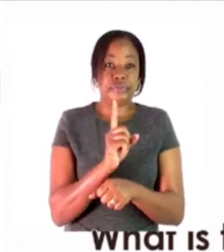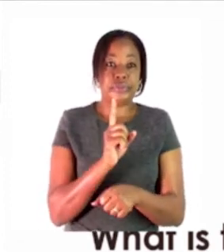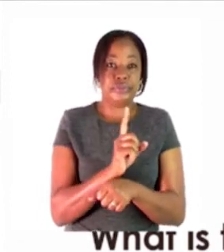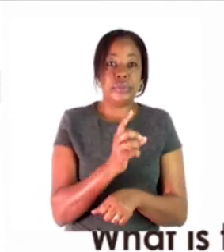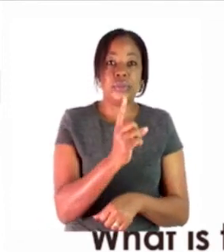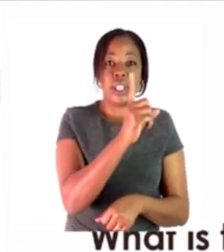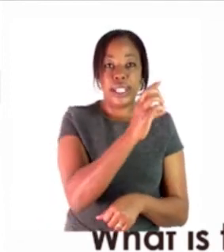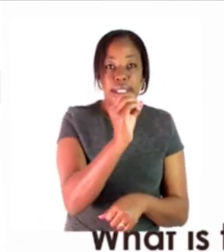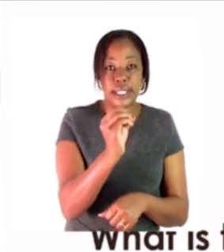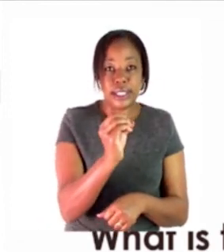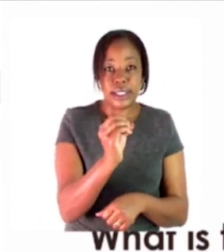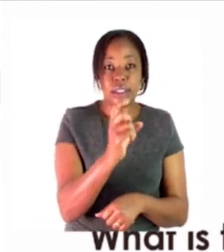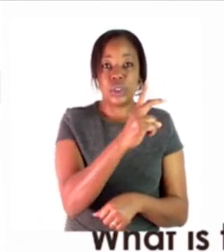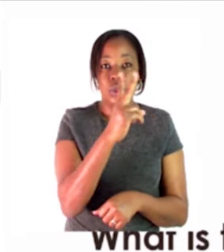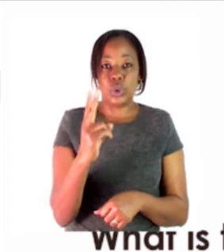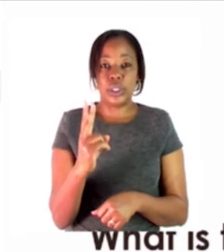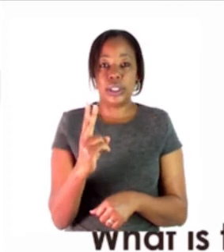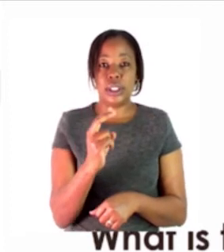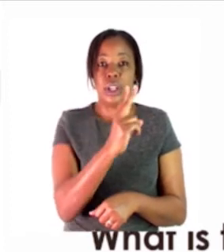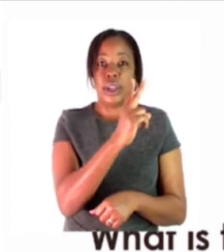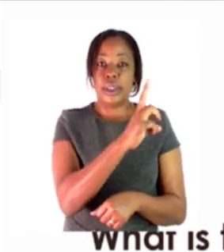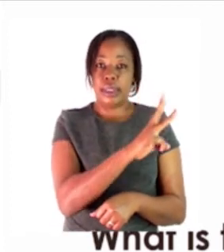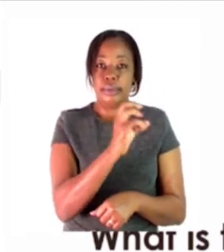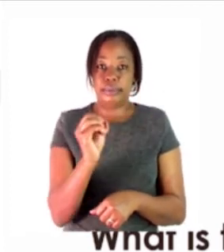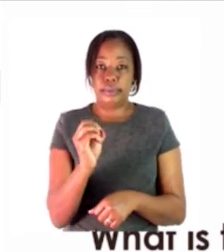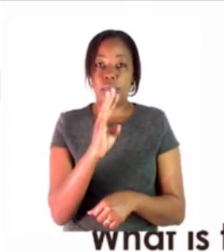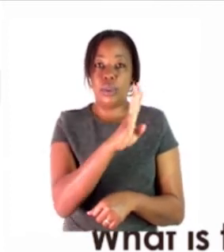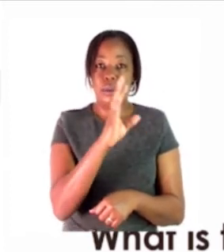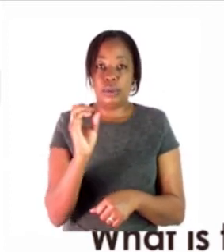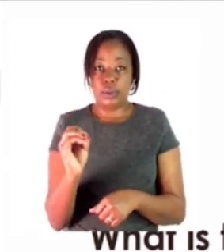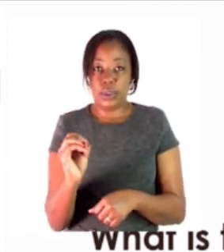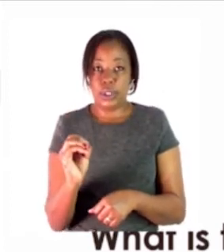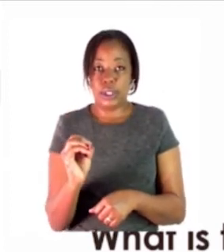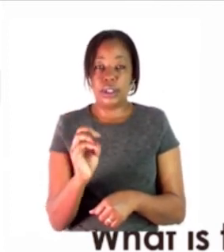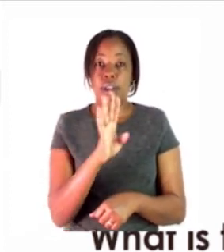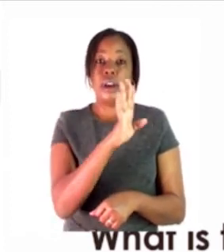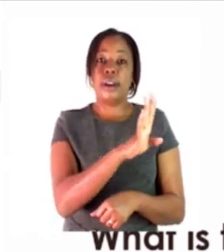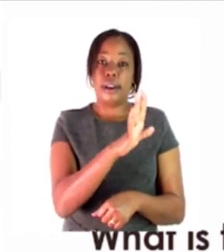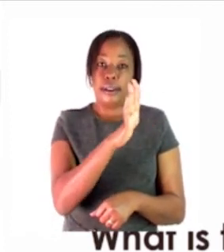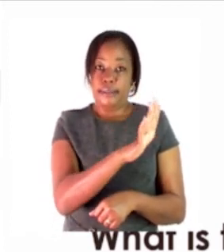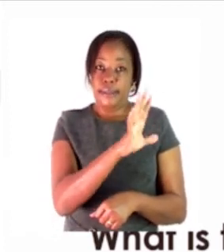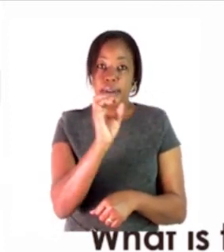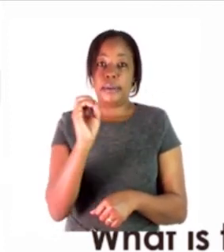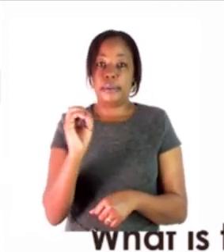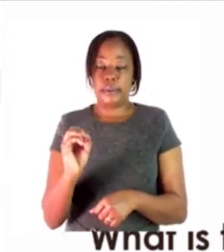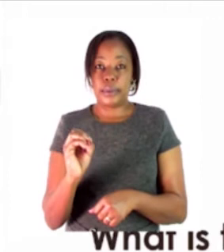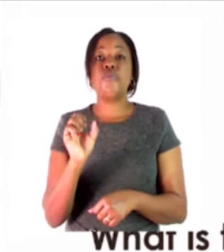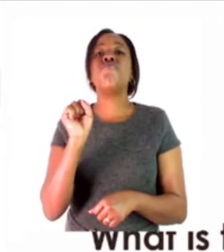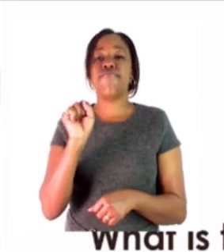count 10, 20, 30, 40, and then 50. So they are counting in